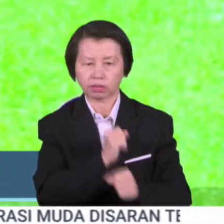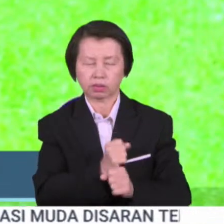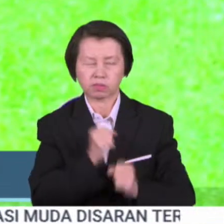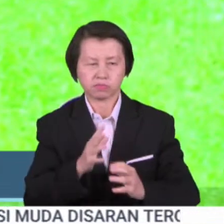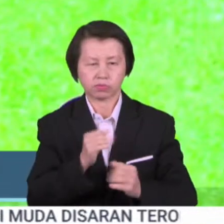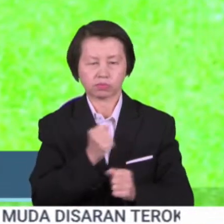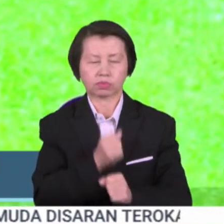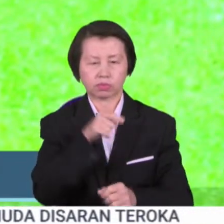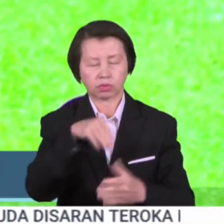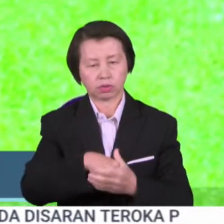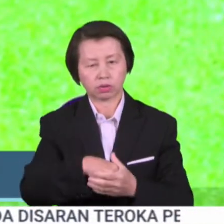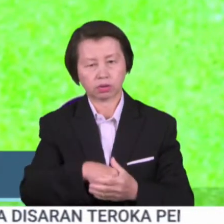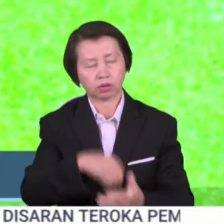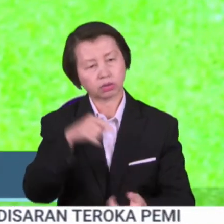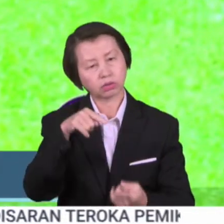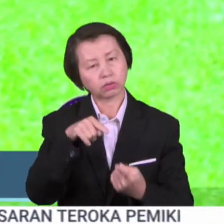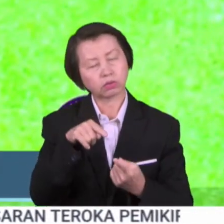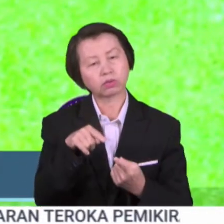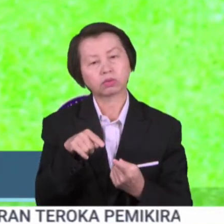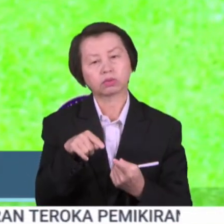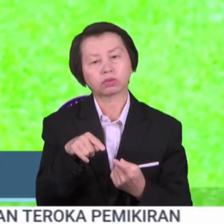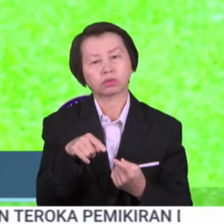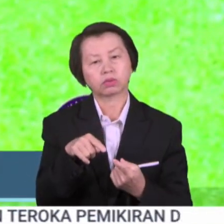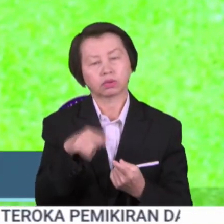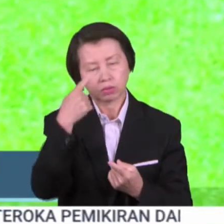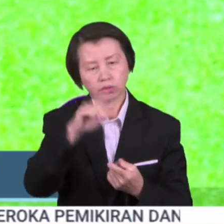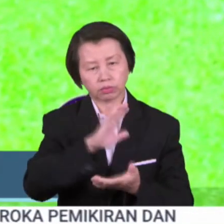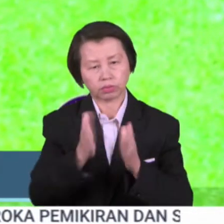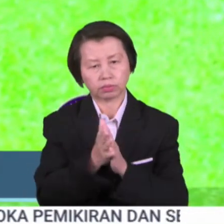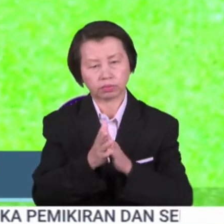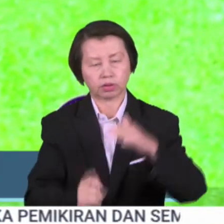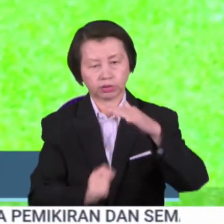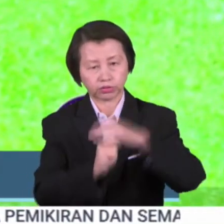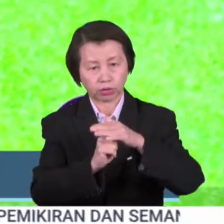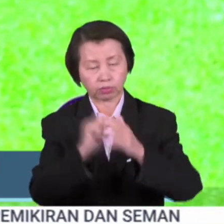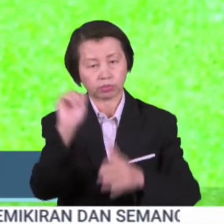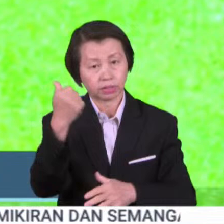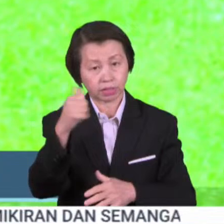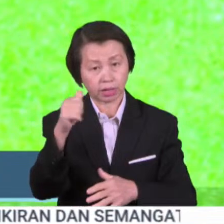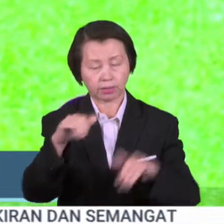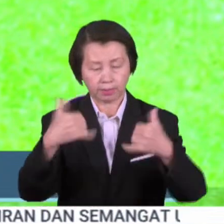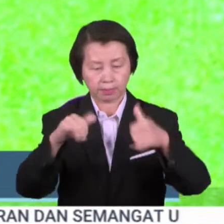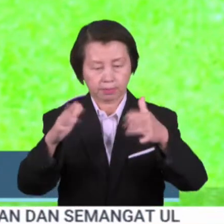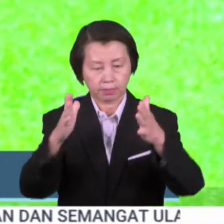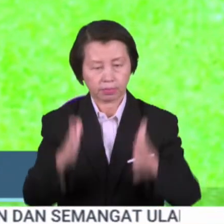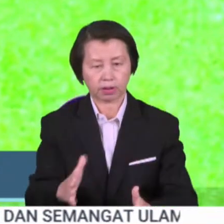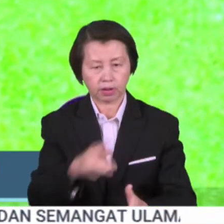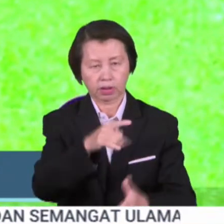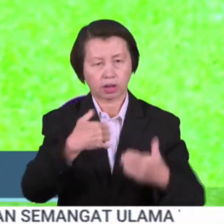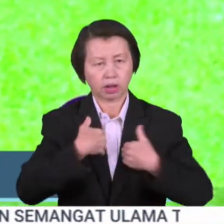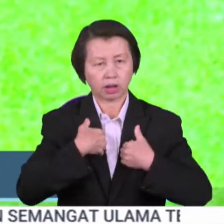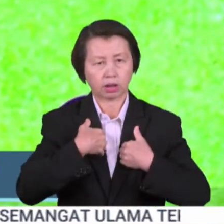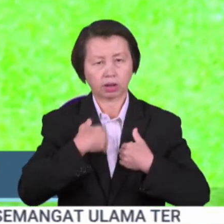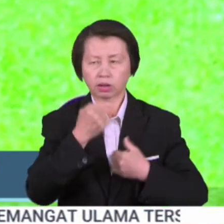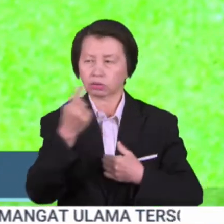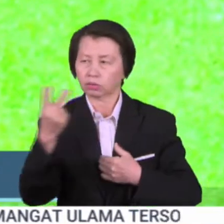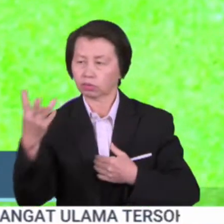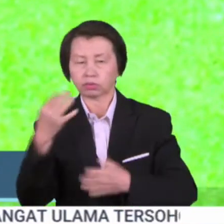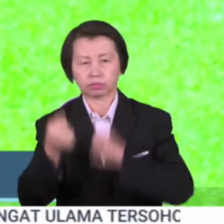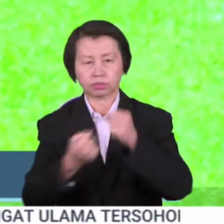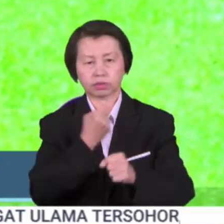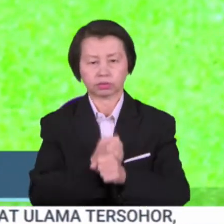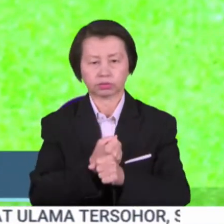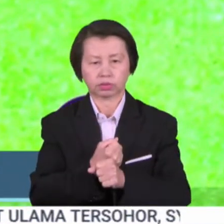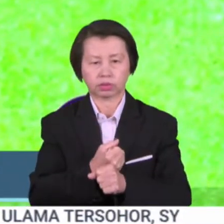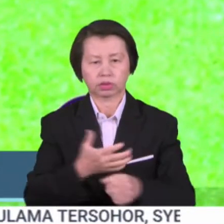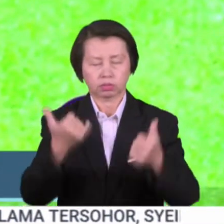hard as Anybody Out There to Um to be a top 10 player Which He has been for the last several Years and he's